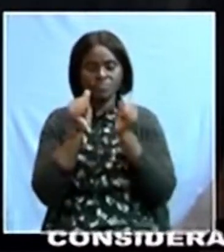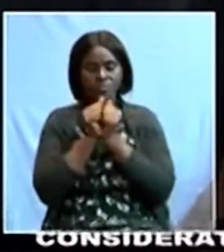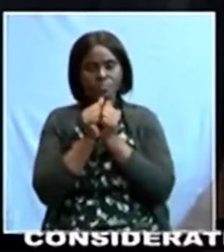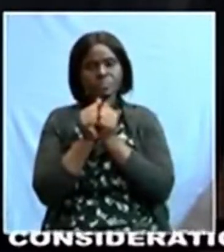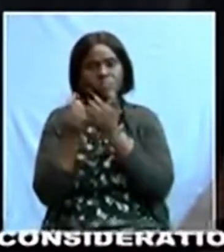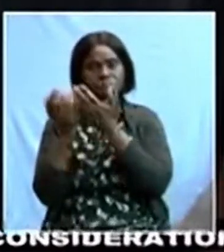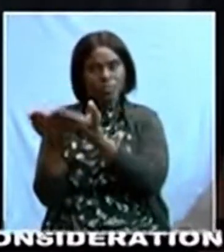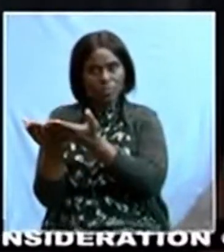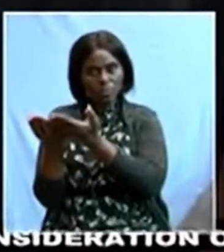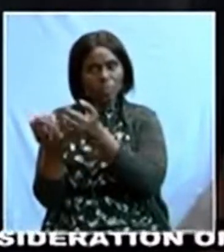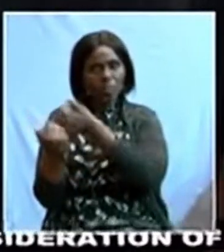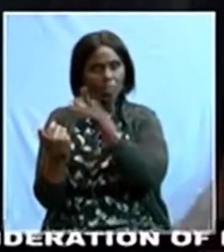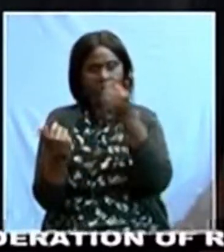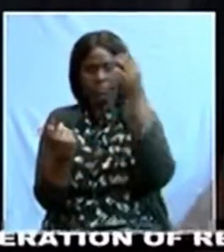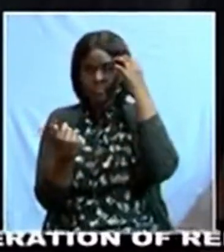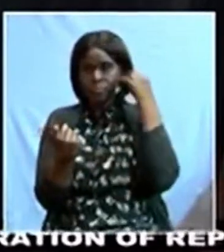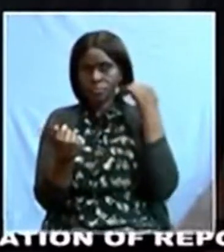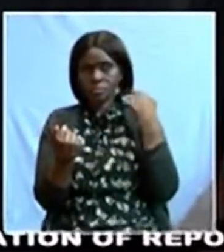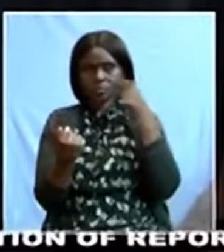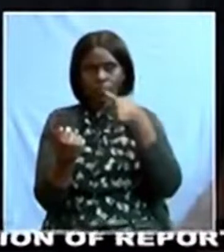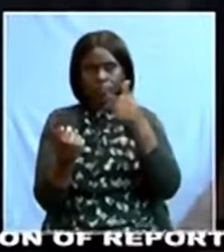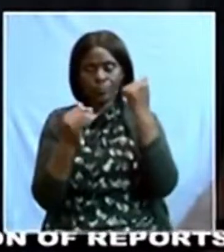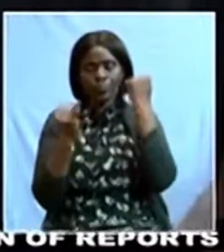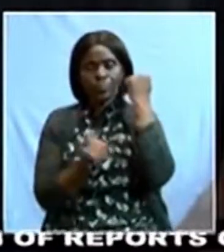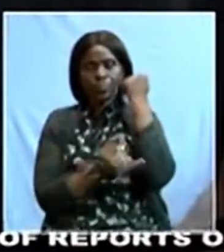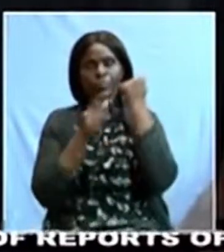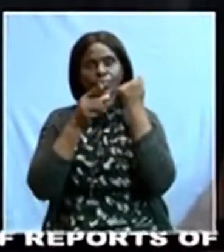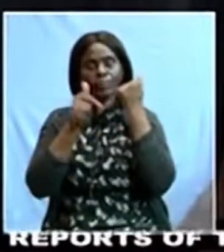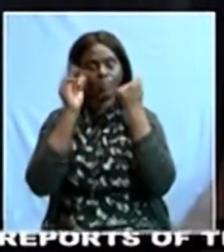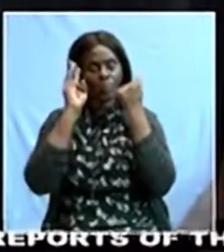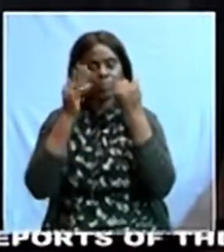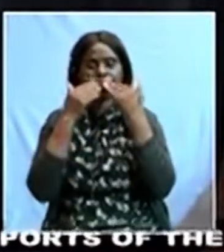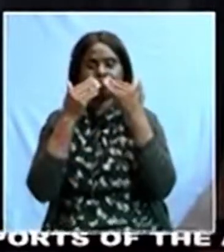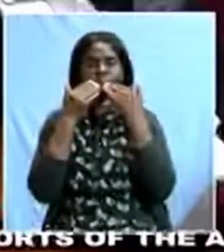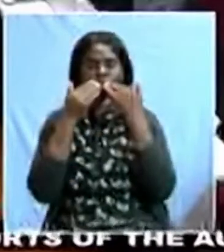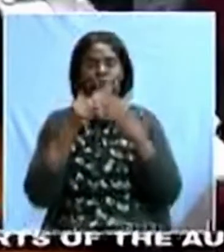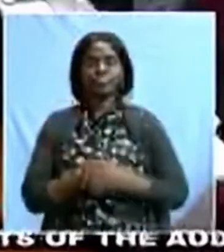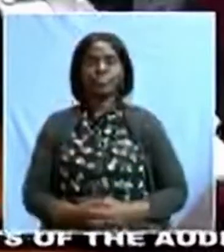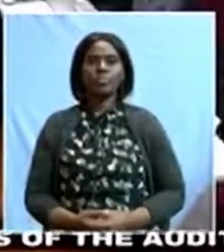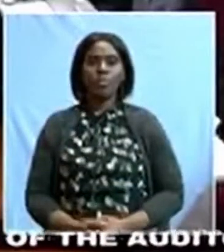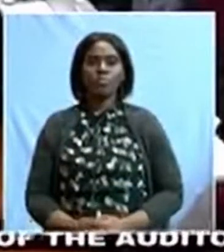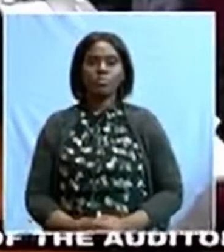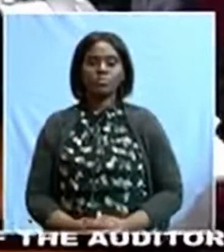by other officers who introduce themselves. Thank you.